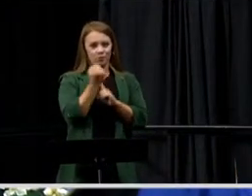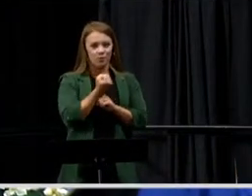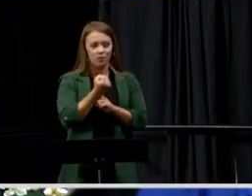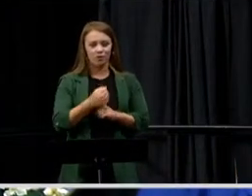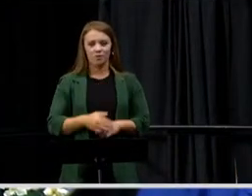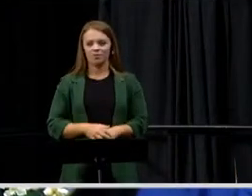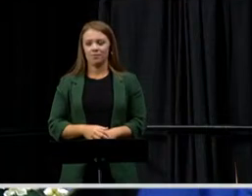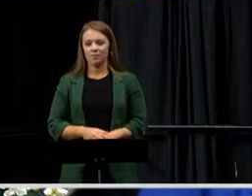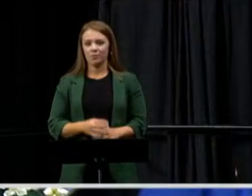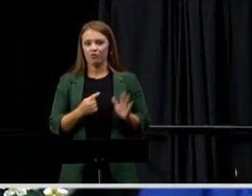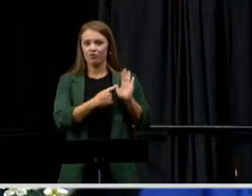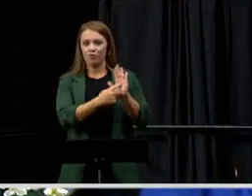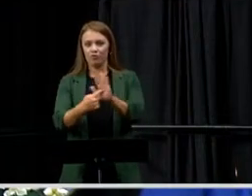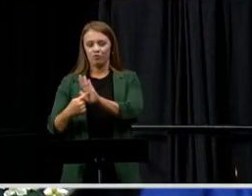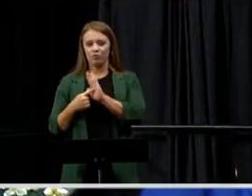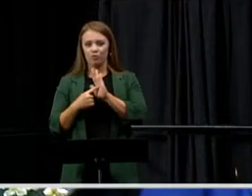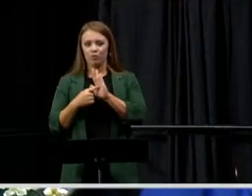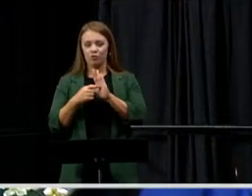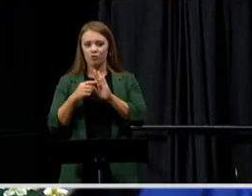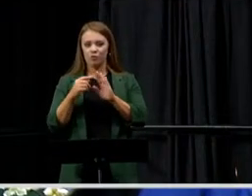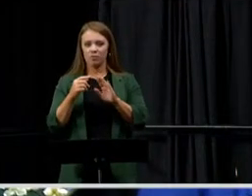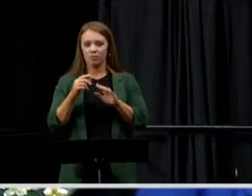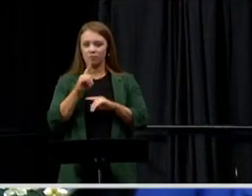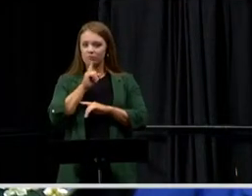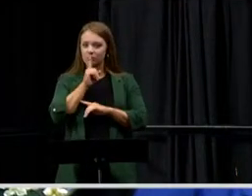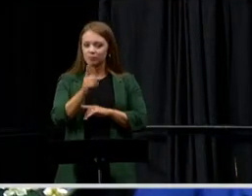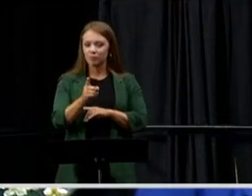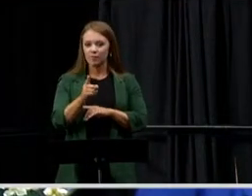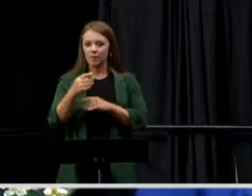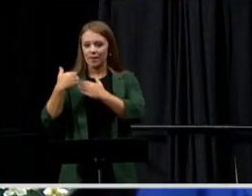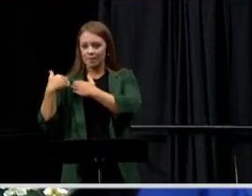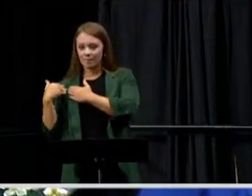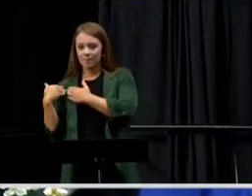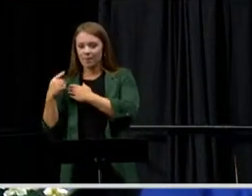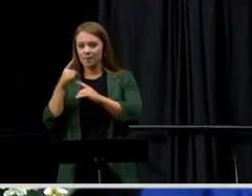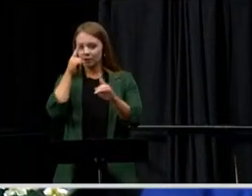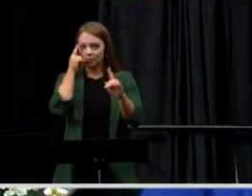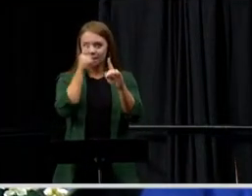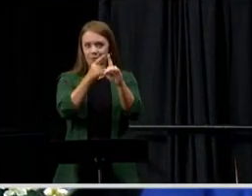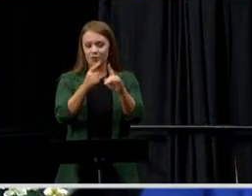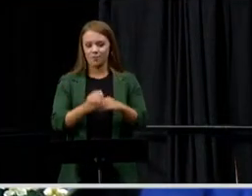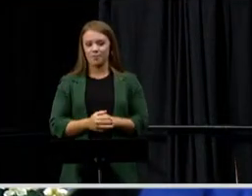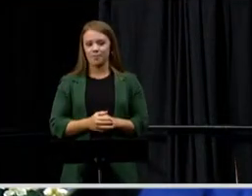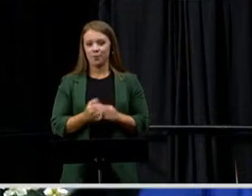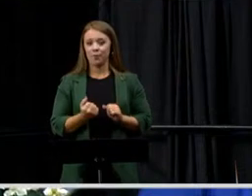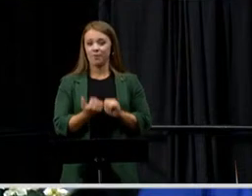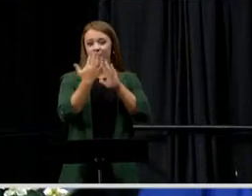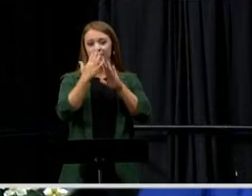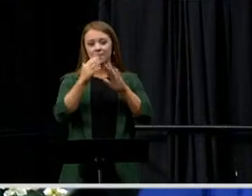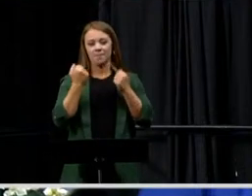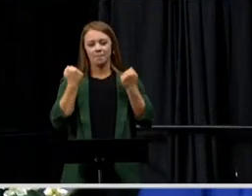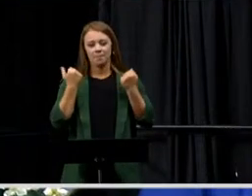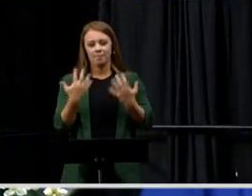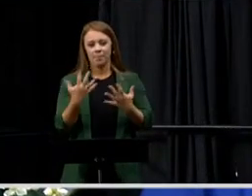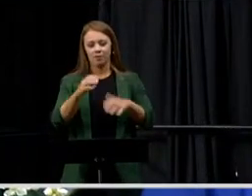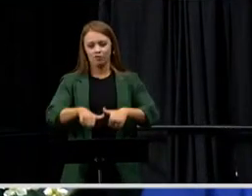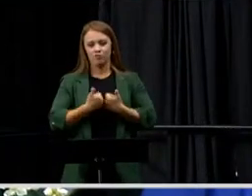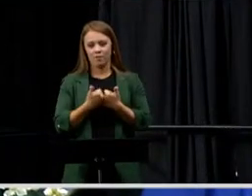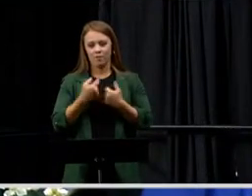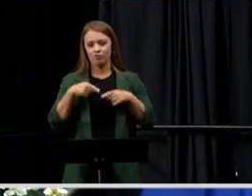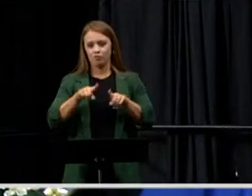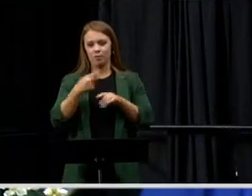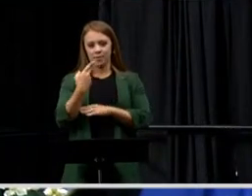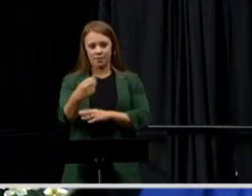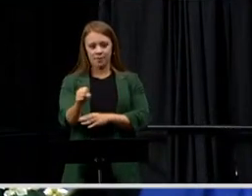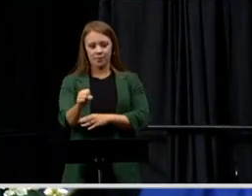us to the reality of accountability and determination. We've faced so many challenges during our time in high school,